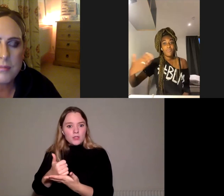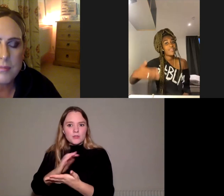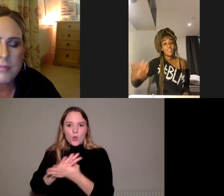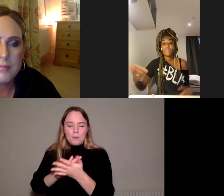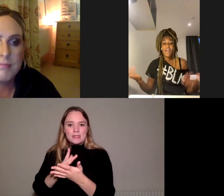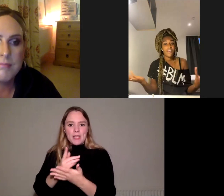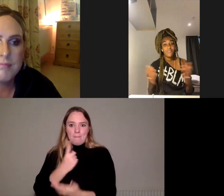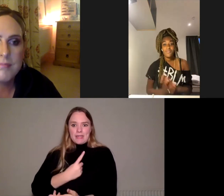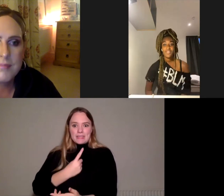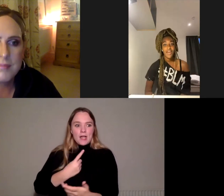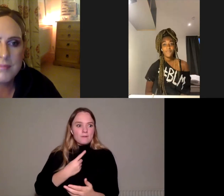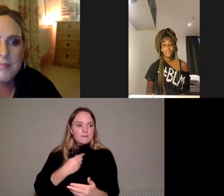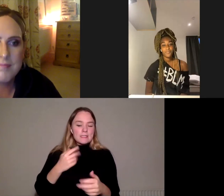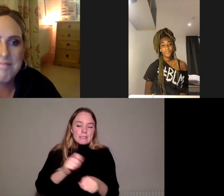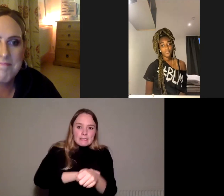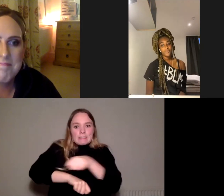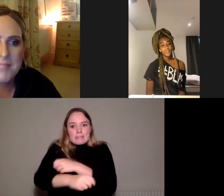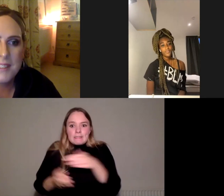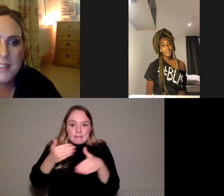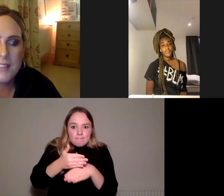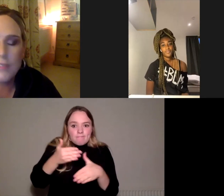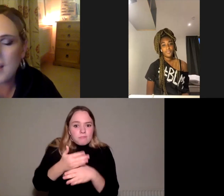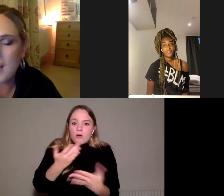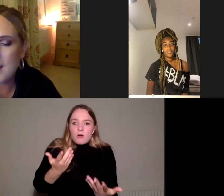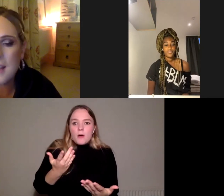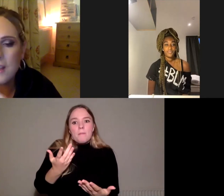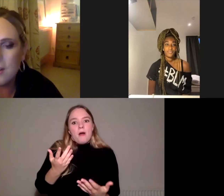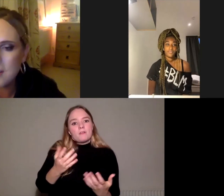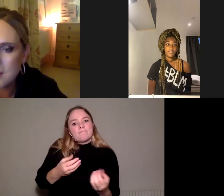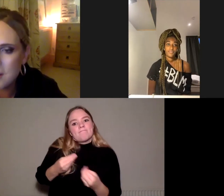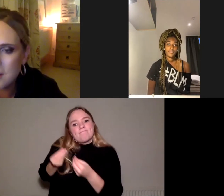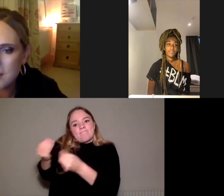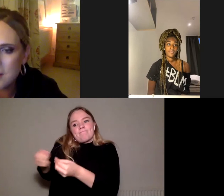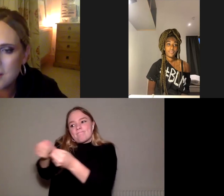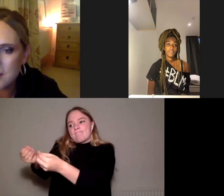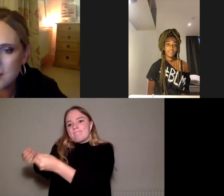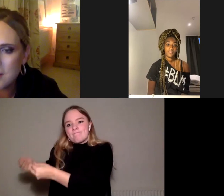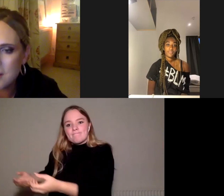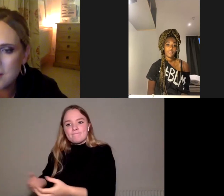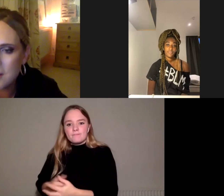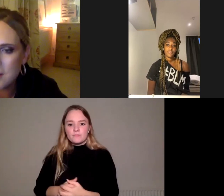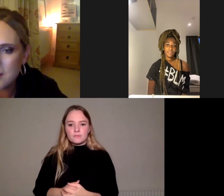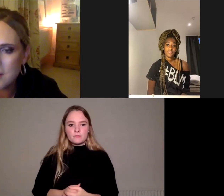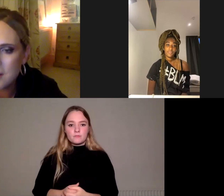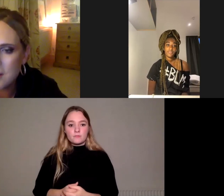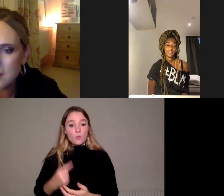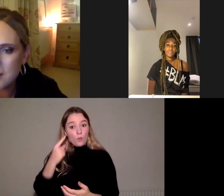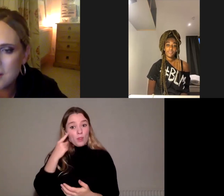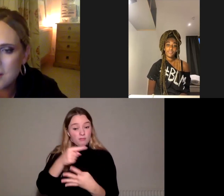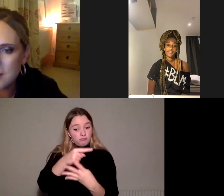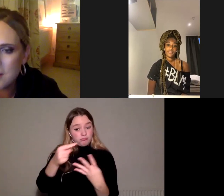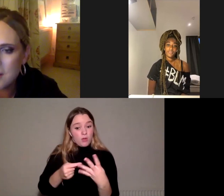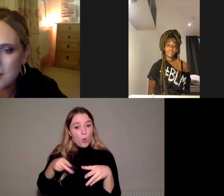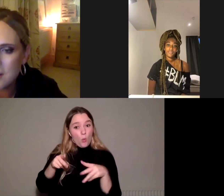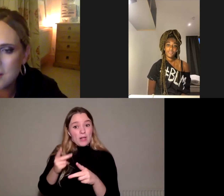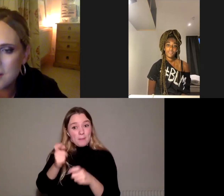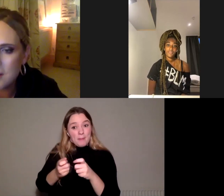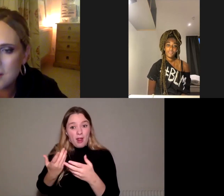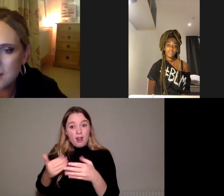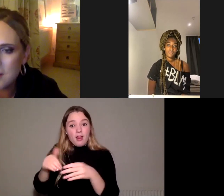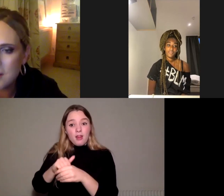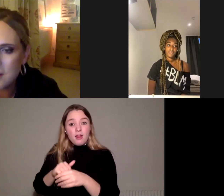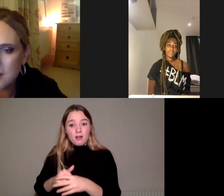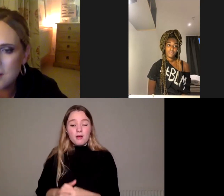the momentum going. So yeah. Great, thank you. It sounds like there's quite a few ways to get involved. That's